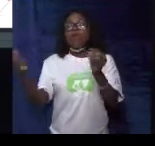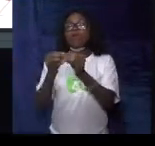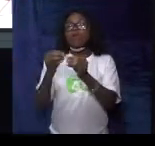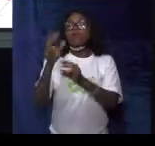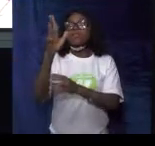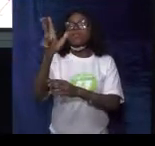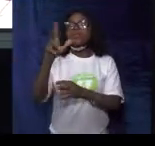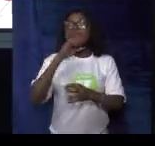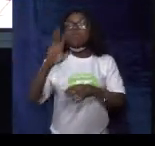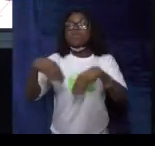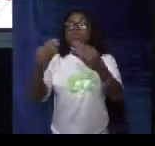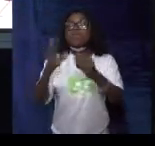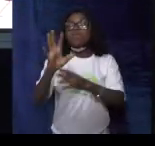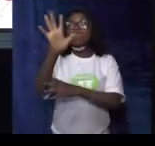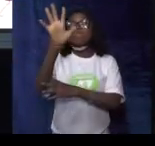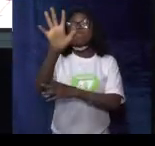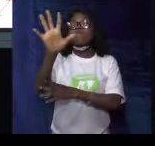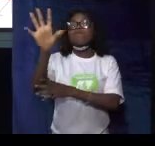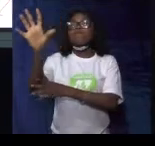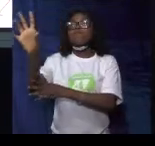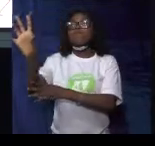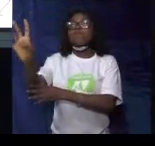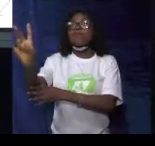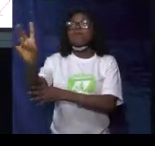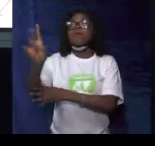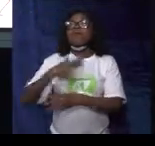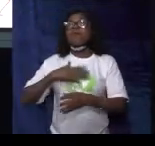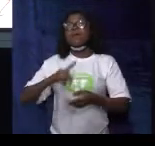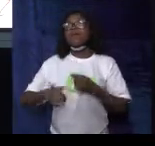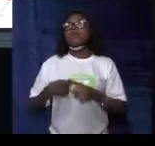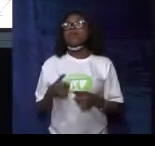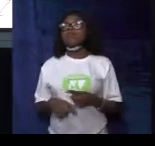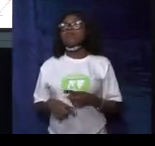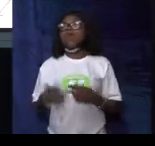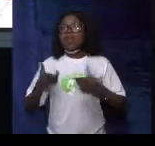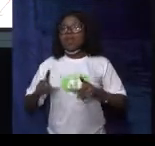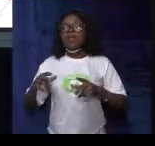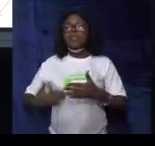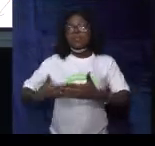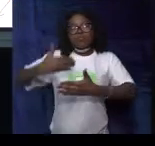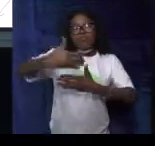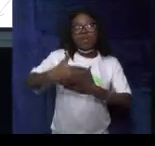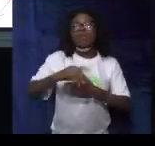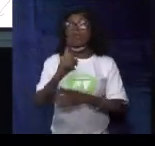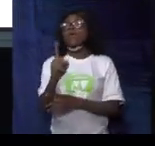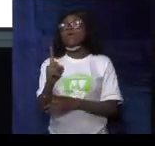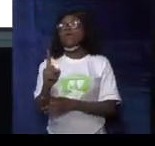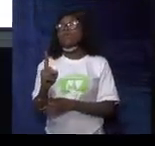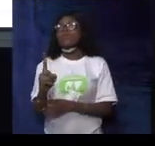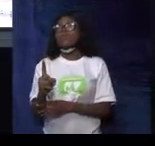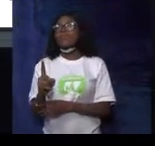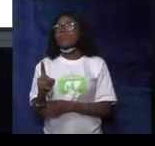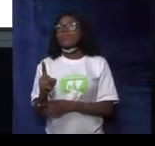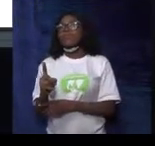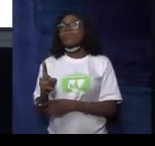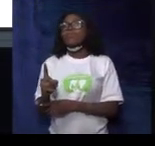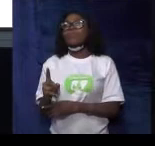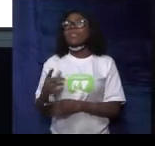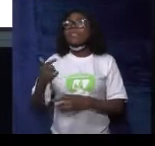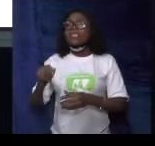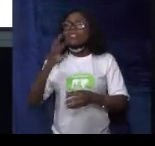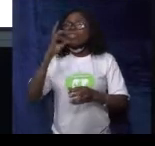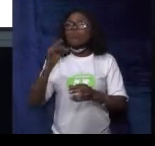3, 54 plus 3 will give you 57, my friend. Let's see the next